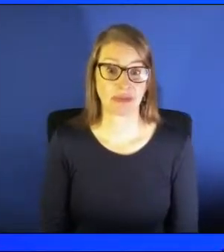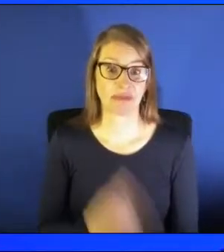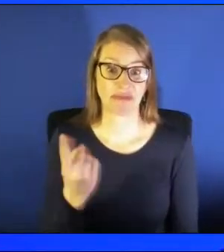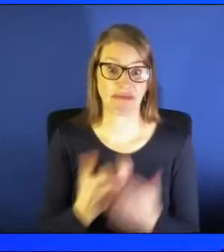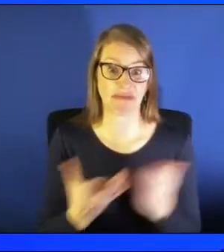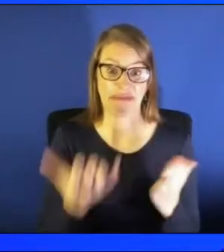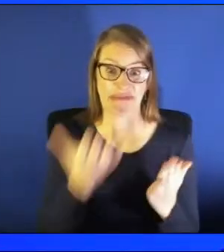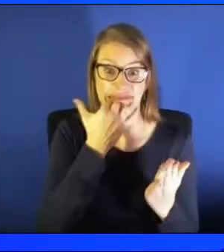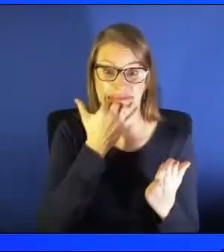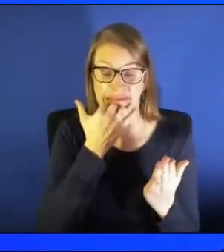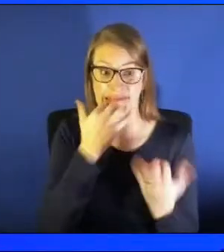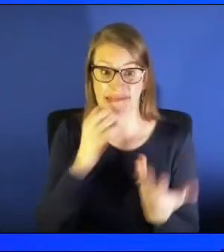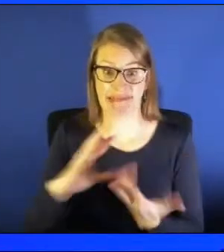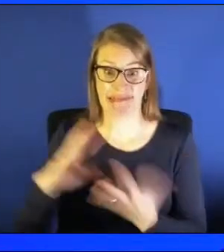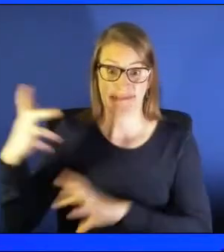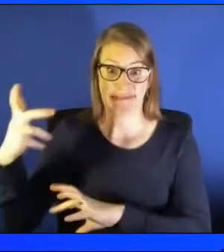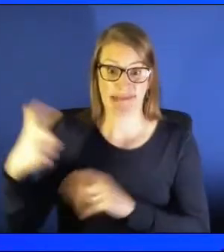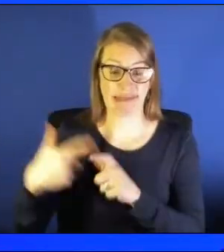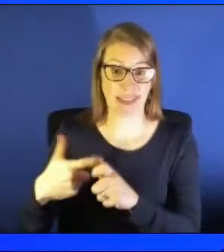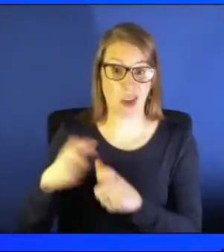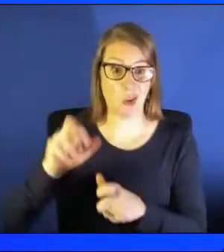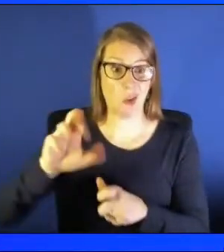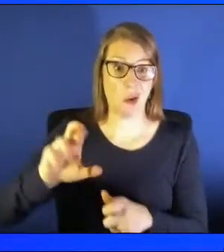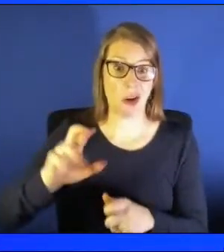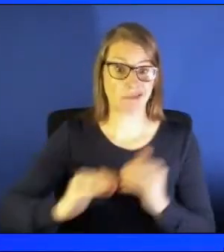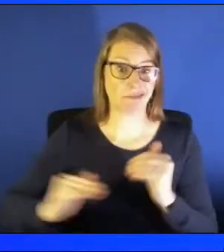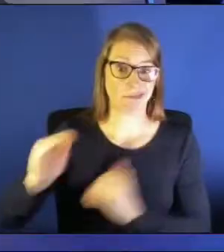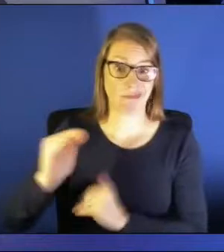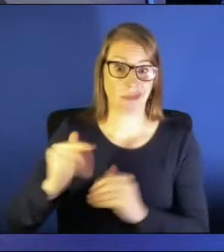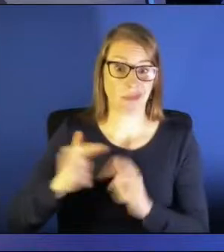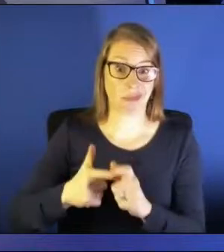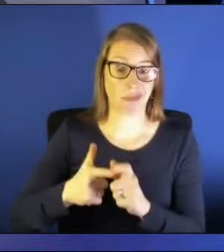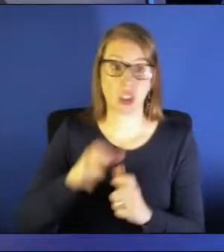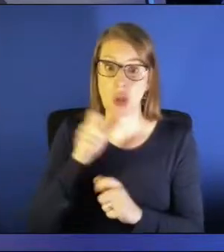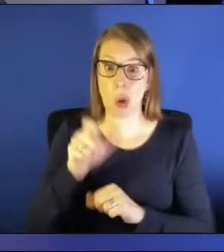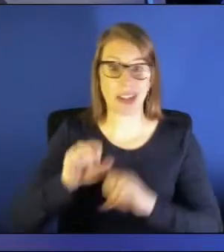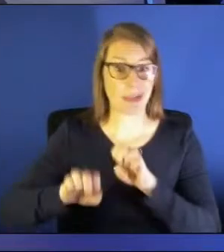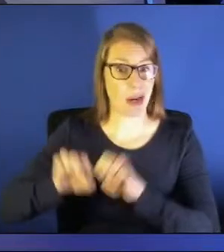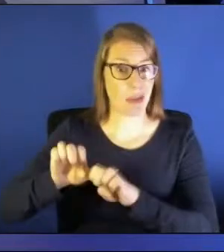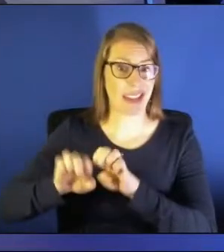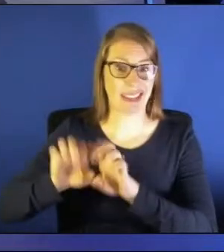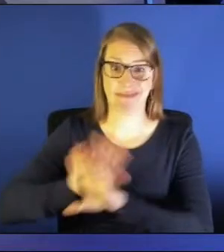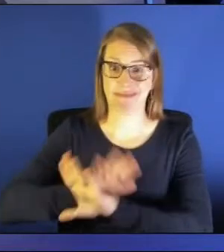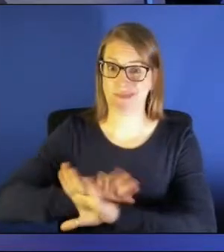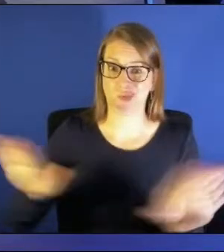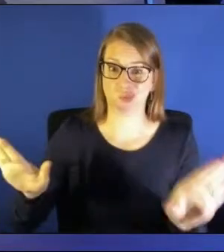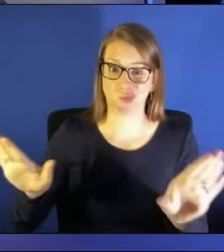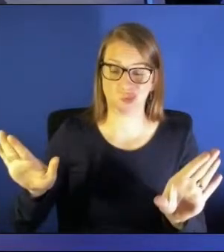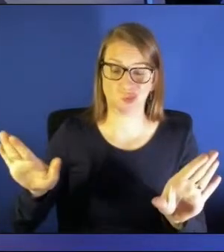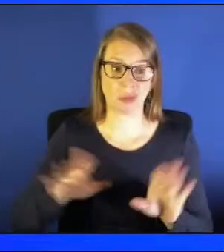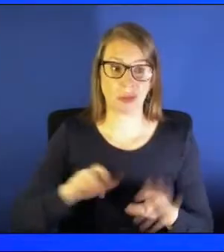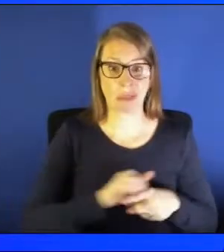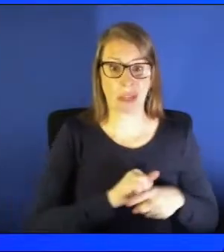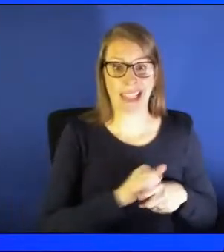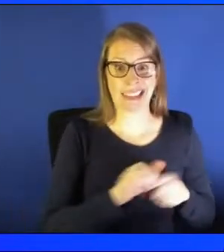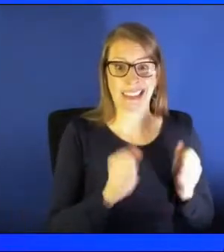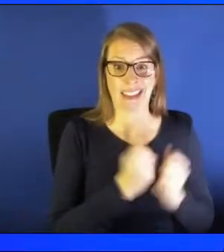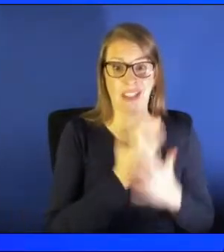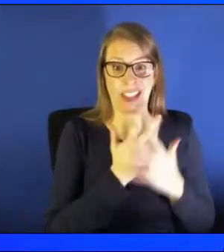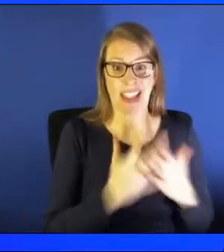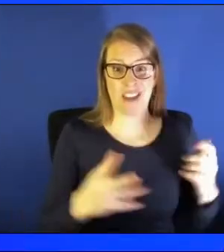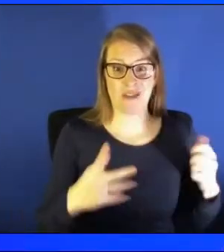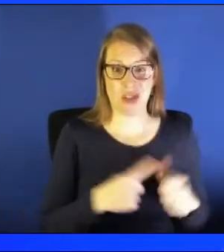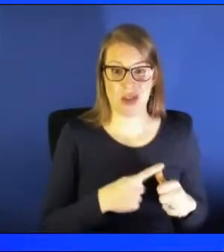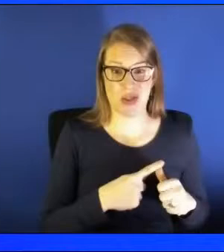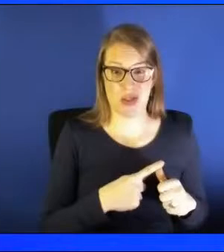derail your marathon or an ultra marathon. Don't experiment. So don't experiment. Right. Yeah, practice everything in training,